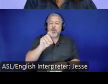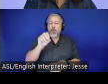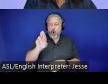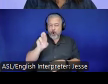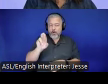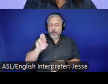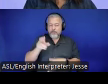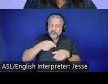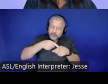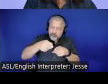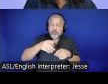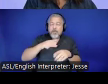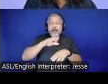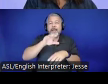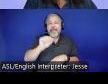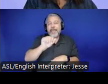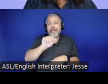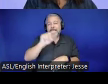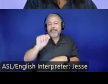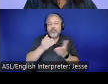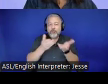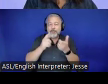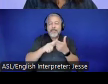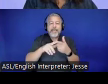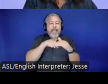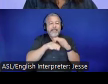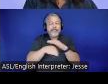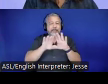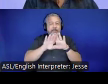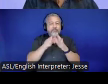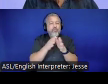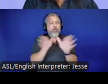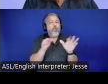AT services and access overview.